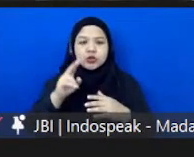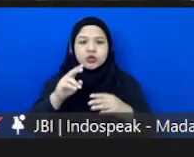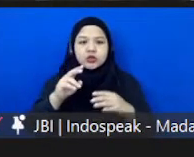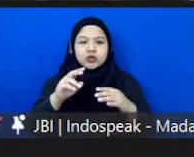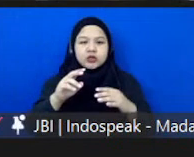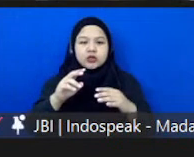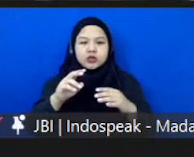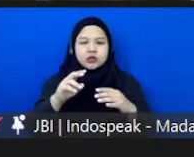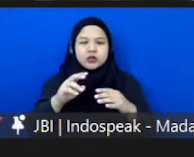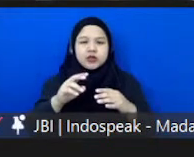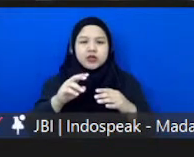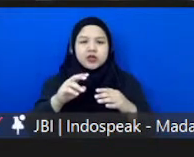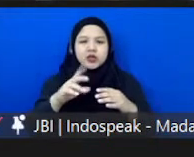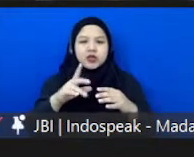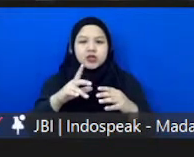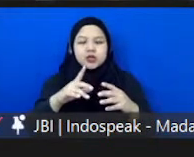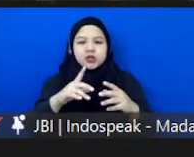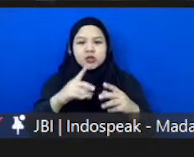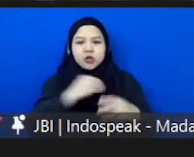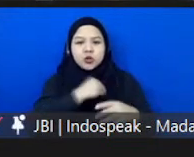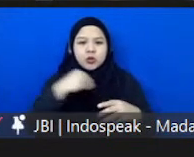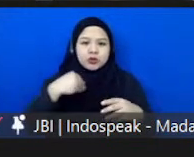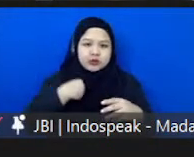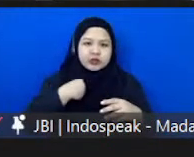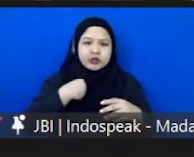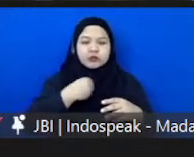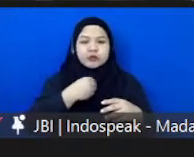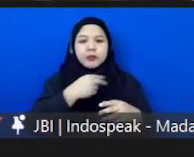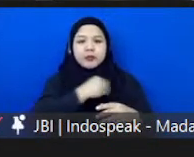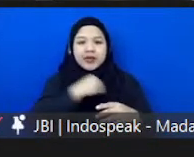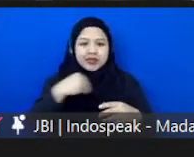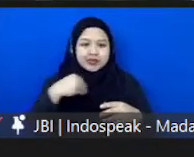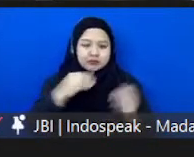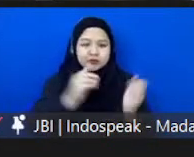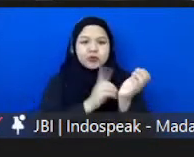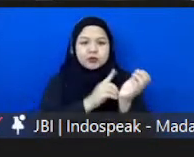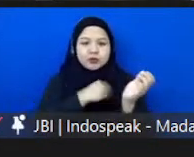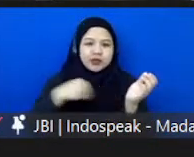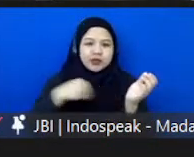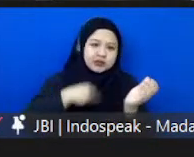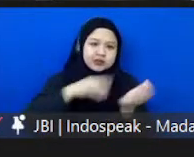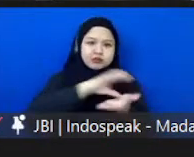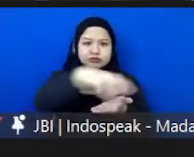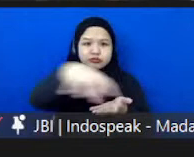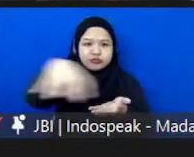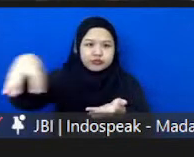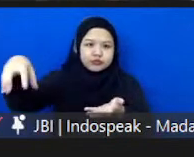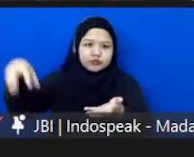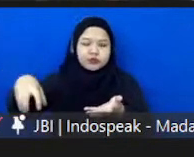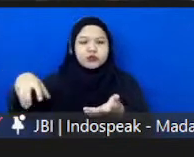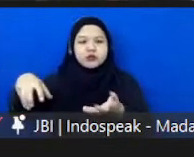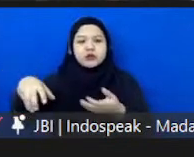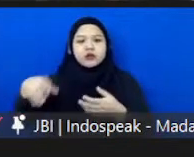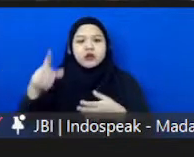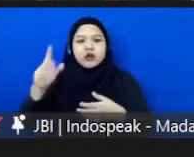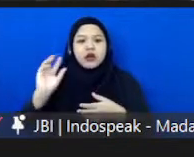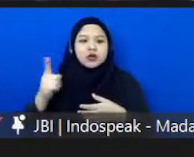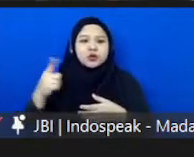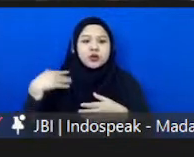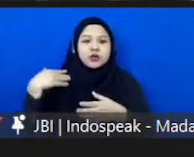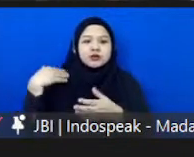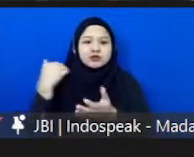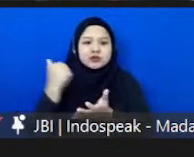doctors because of the implementation of universal health coverage in Indonesia. And I would